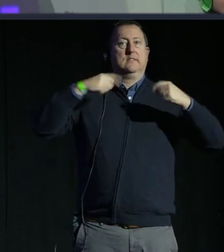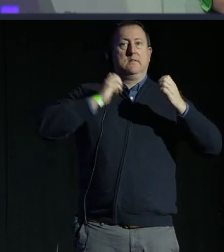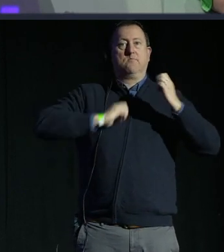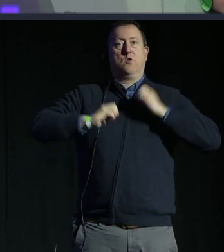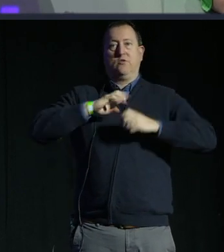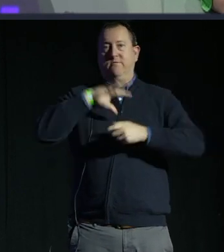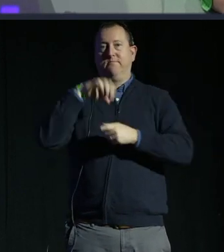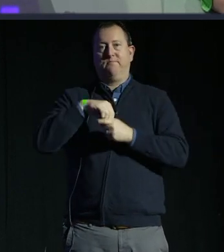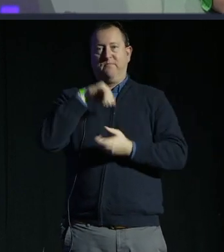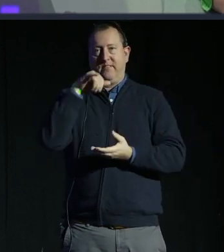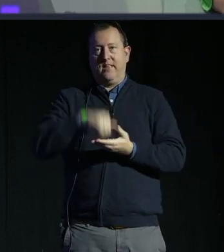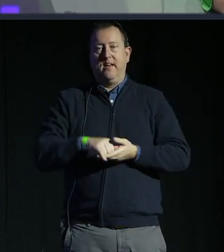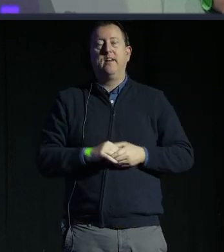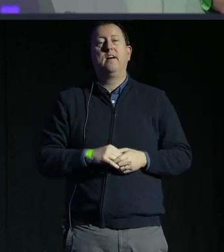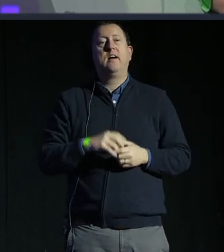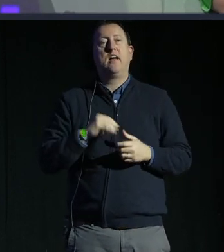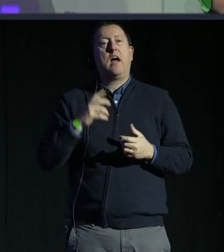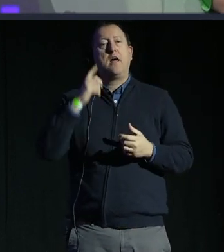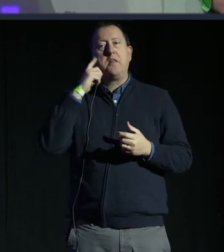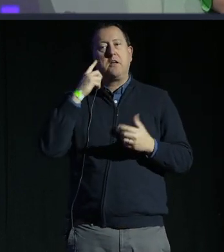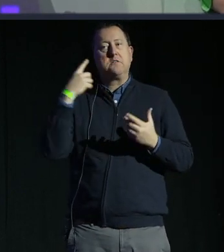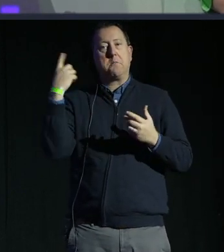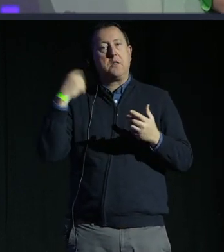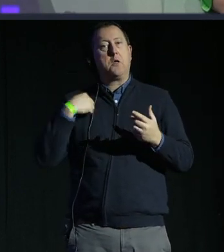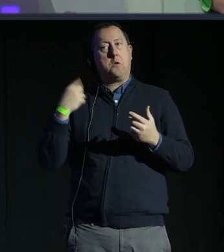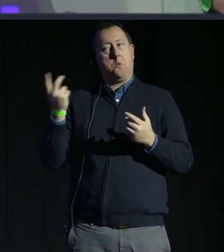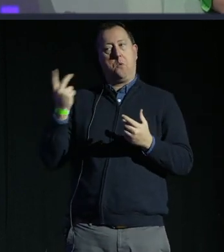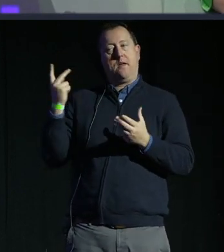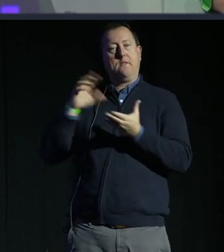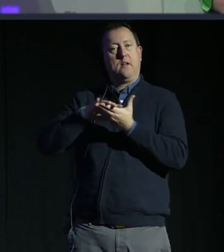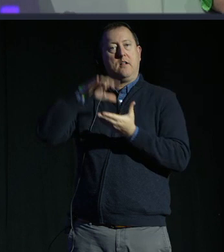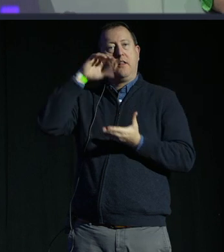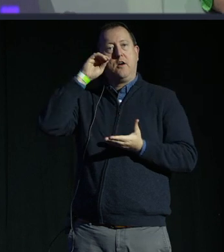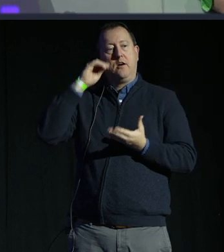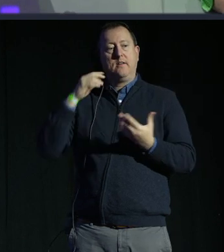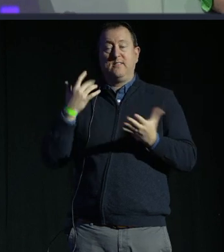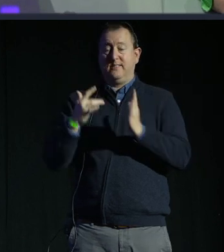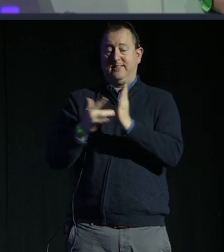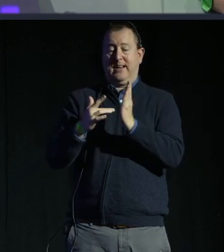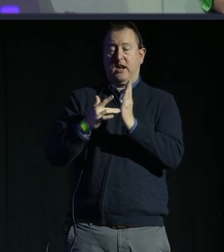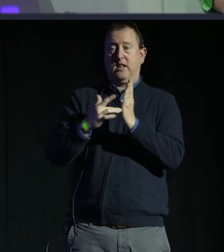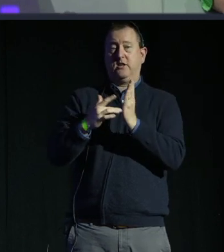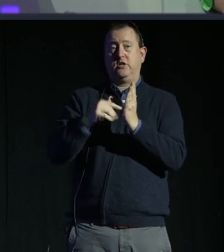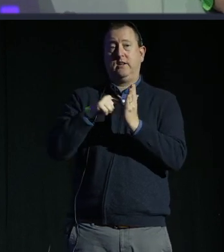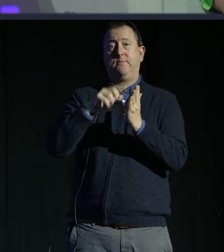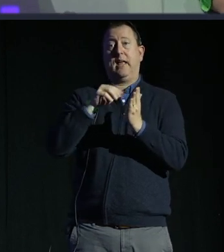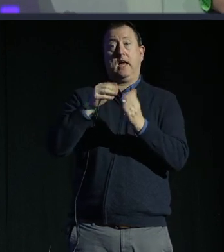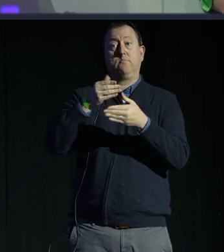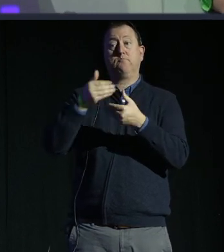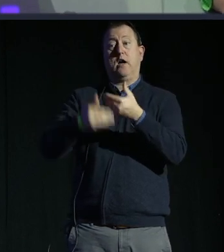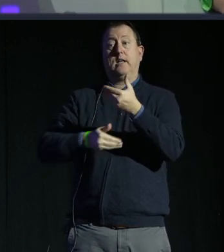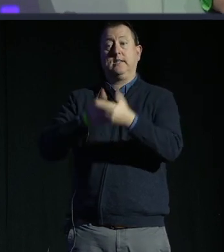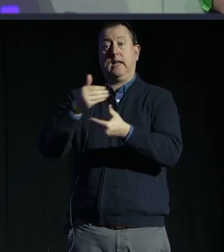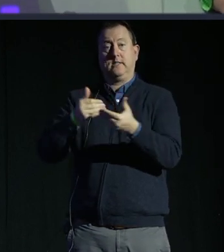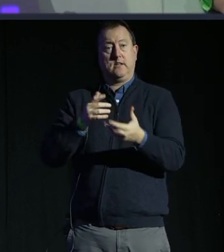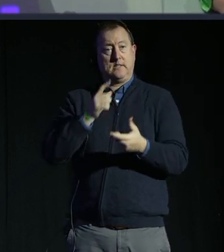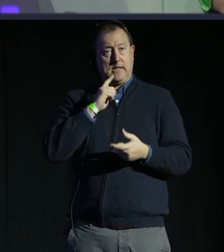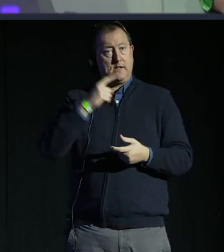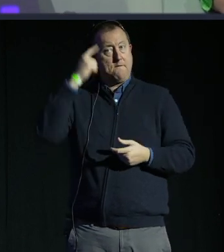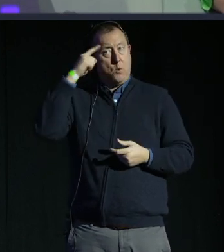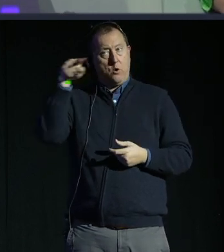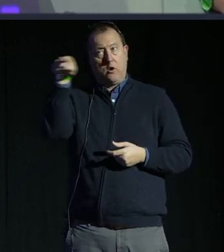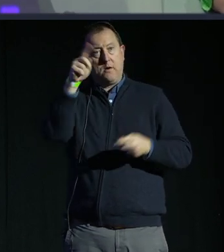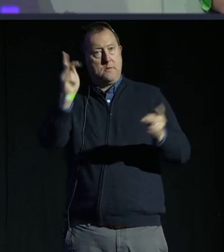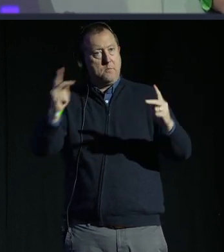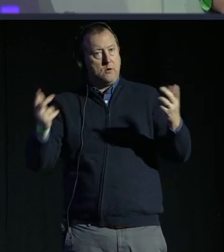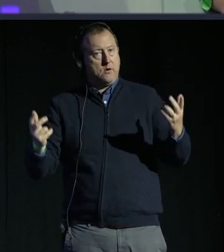that. And I think the thing that we've learned is technology and process is for people. And then on top of